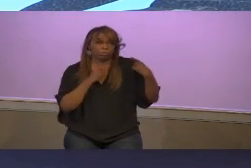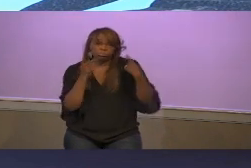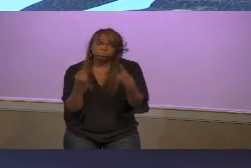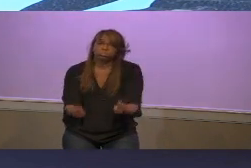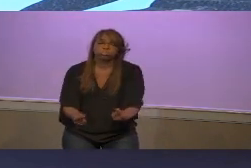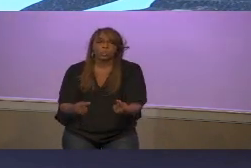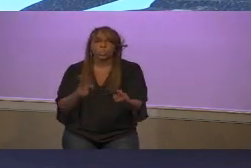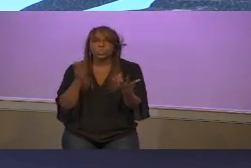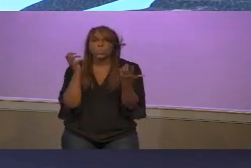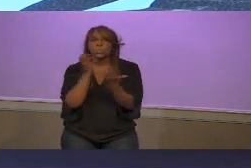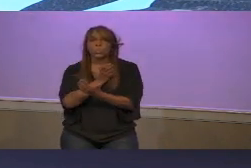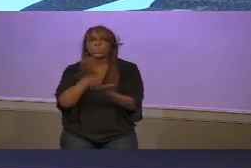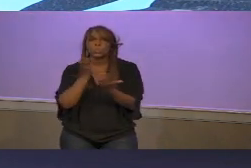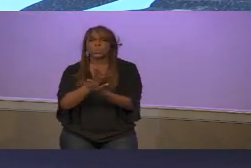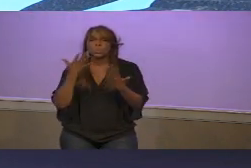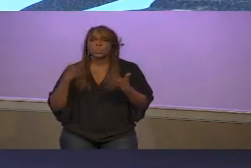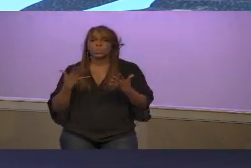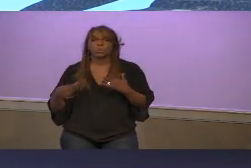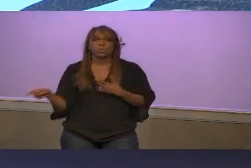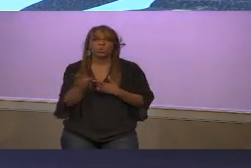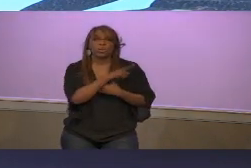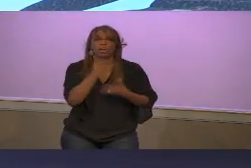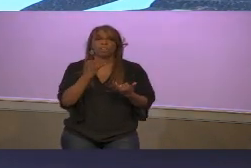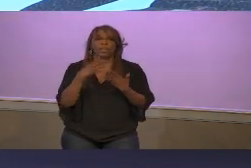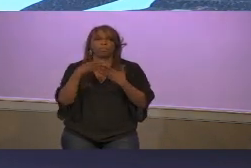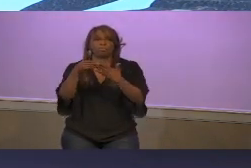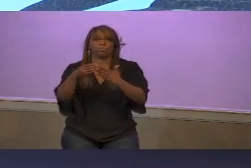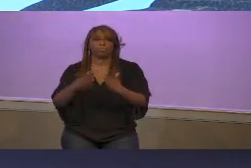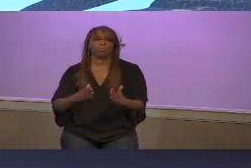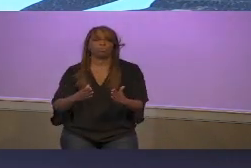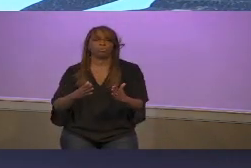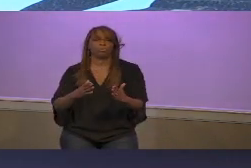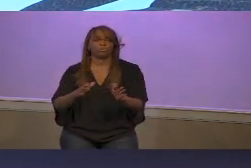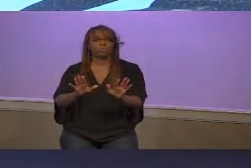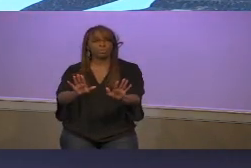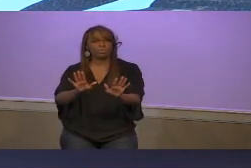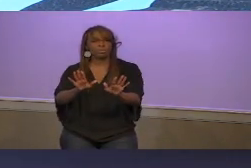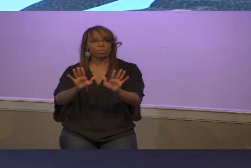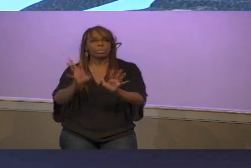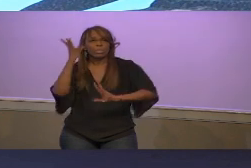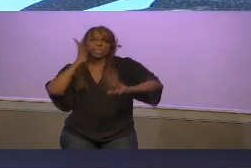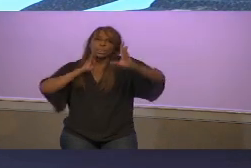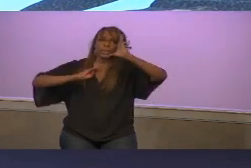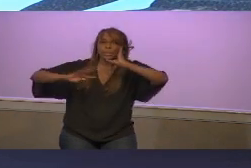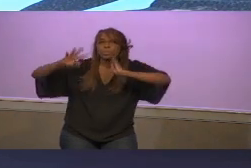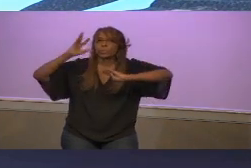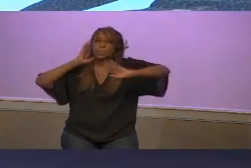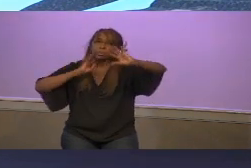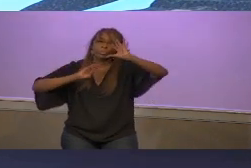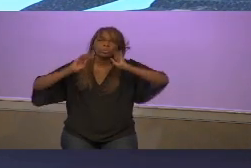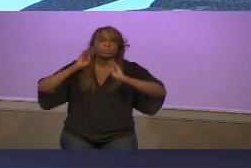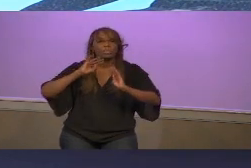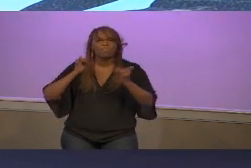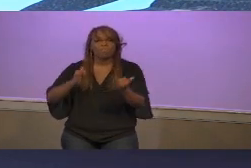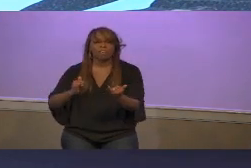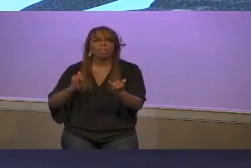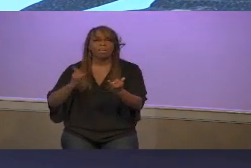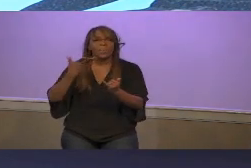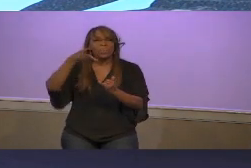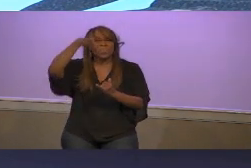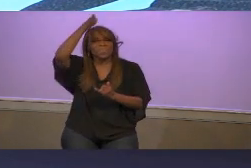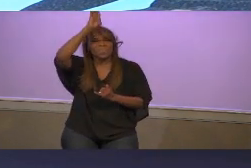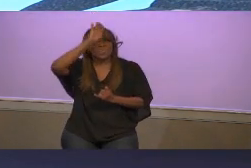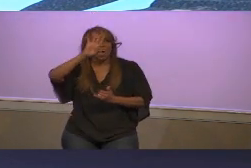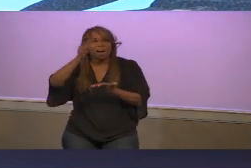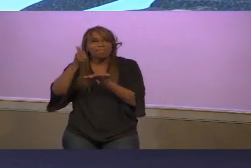subjugation of a Pharaoh leader. And yet, through all of the things that they faced, God brought them